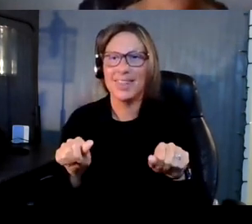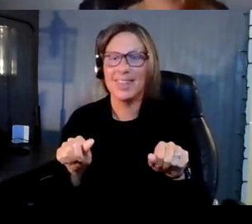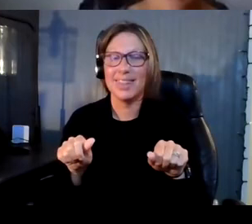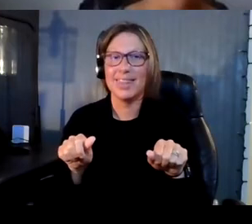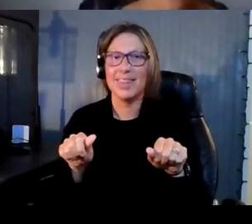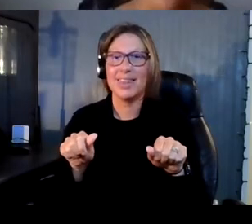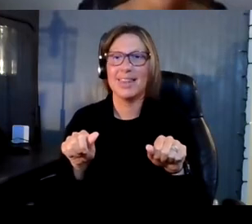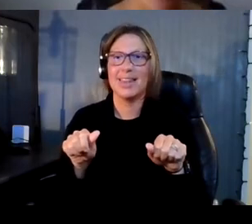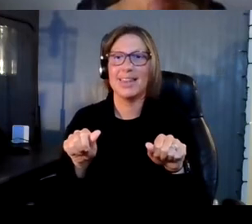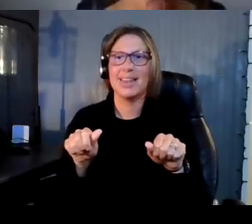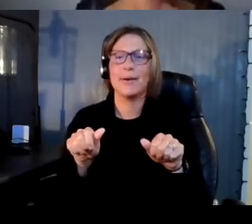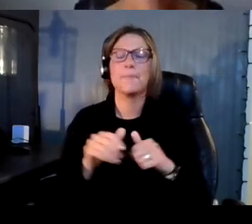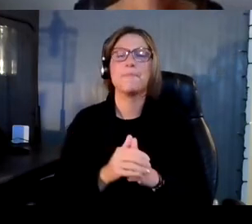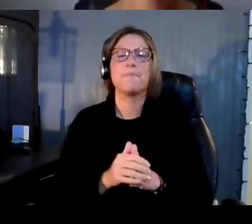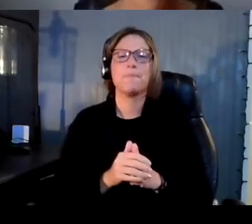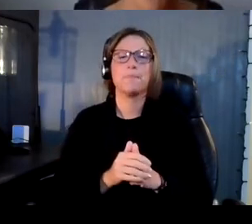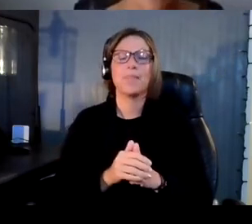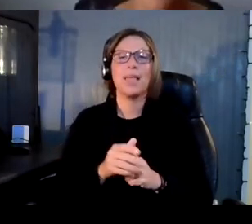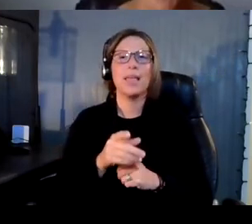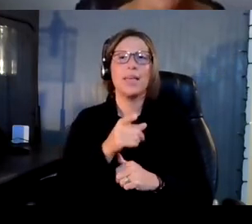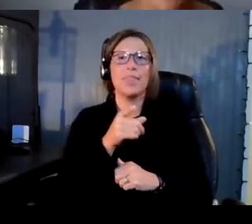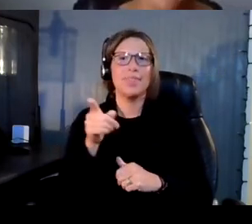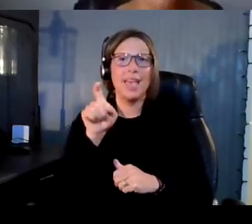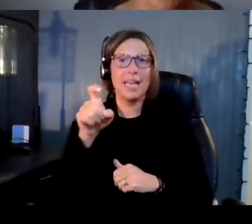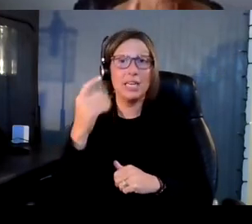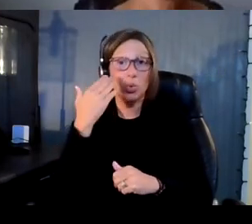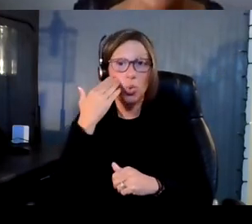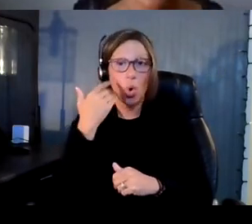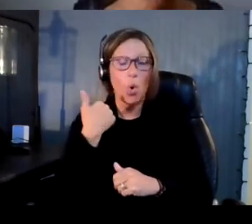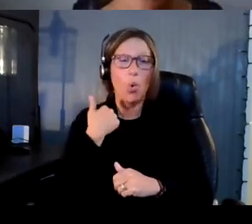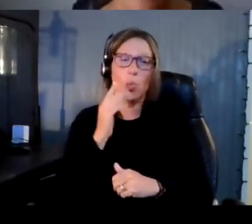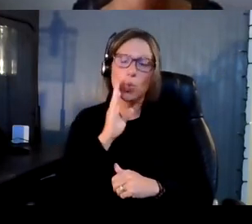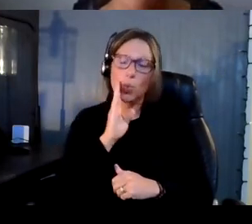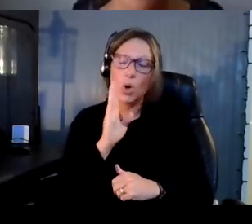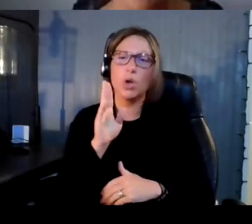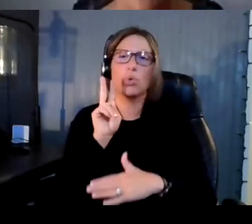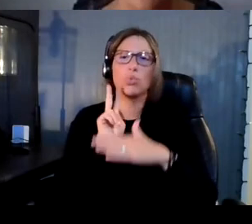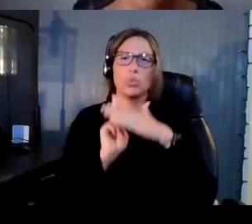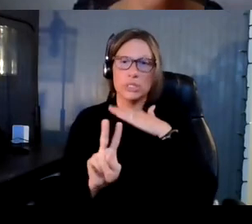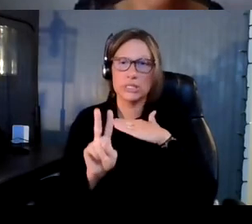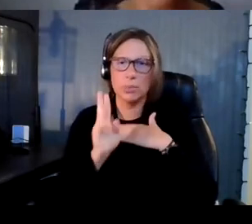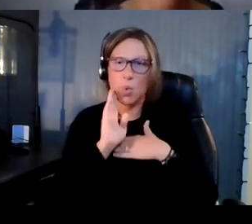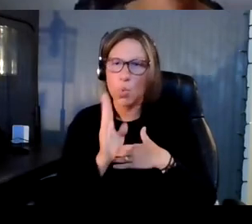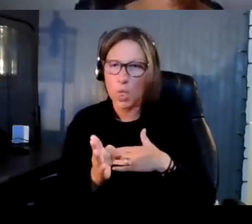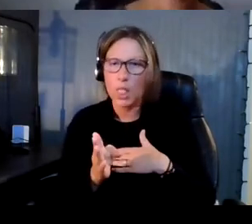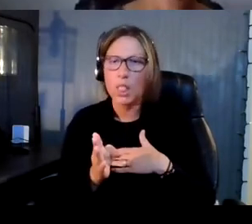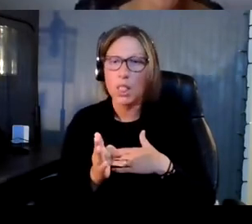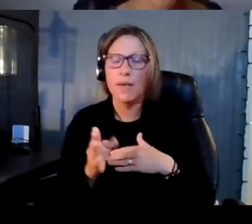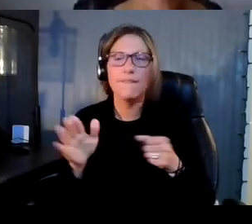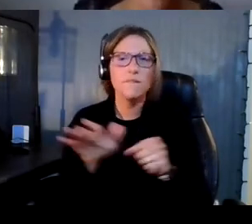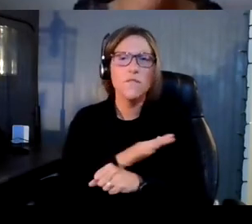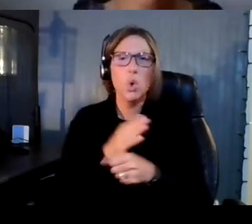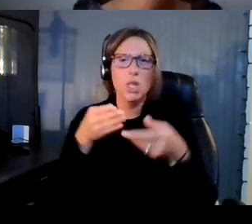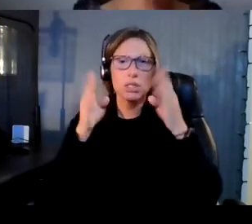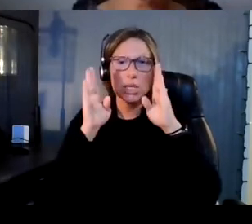or they need to know I'm going to be predictable, and they're going to have my full attention. And when I do